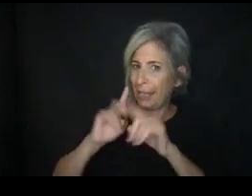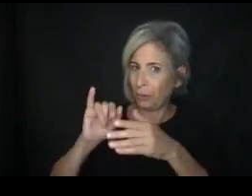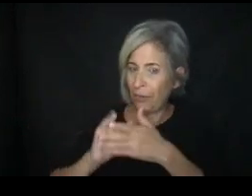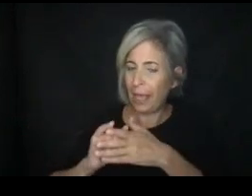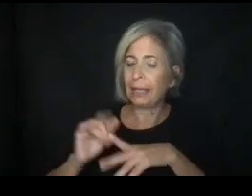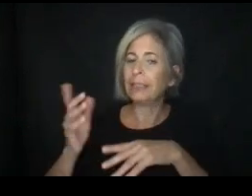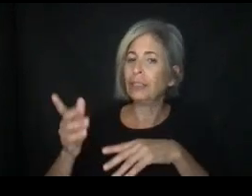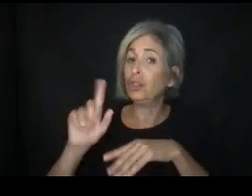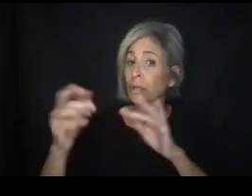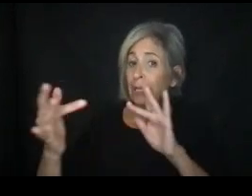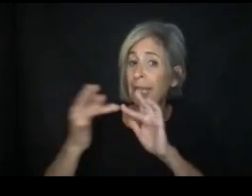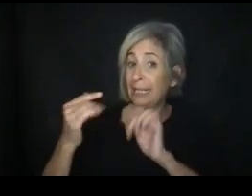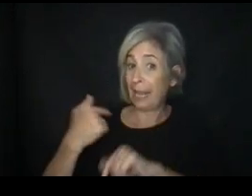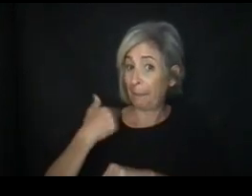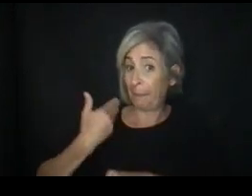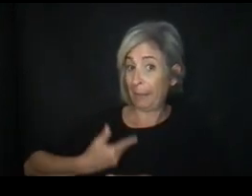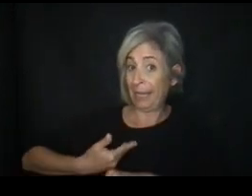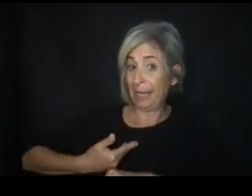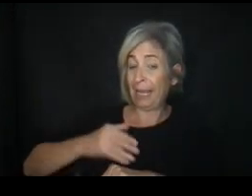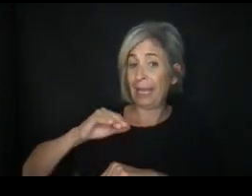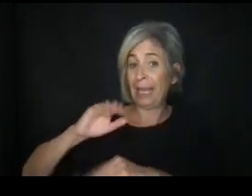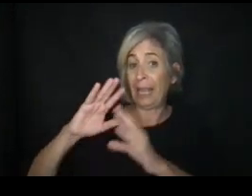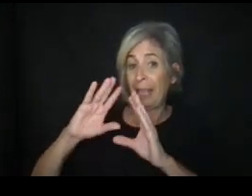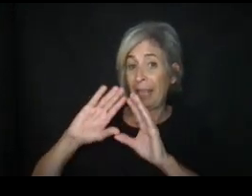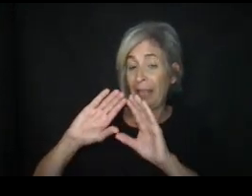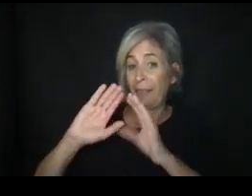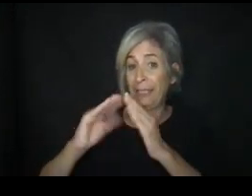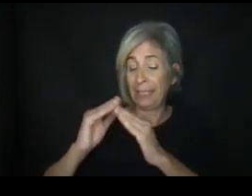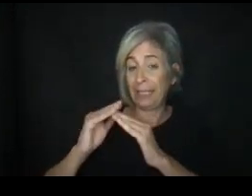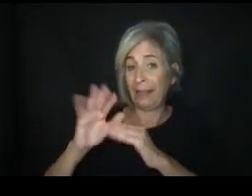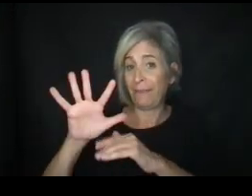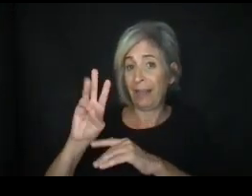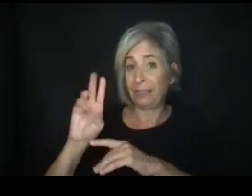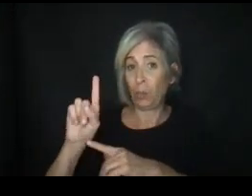you. You can contact me at the city directly. My number is